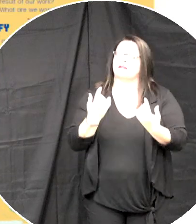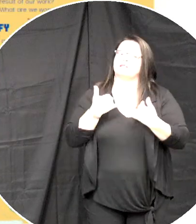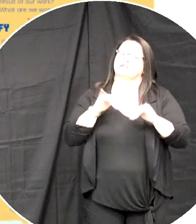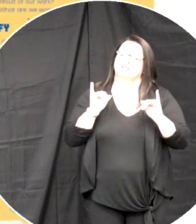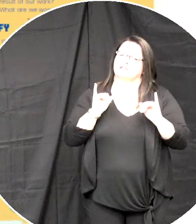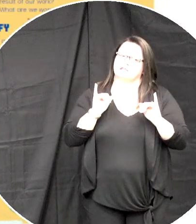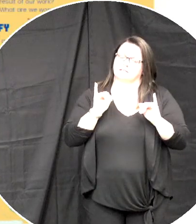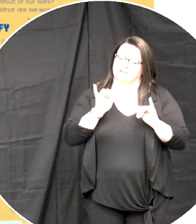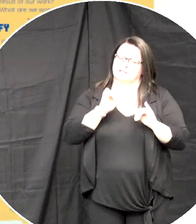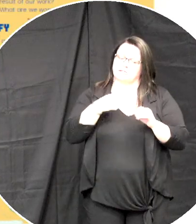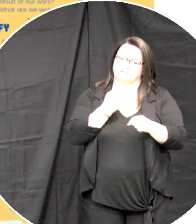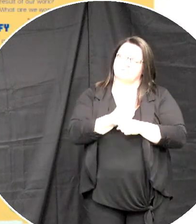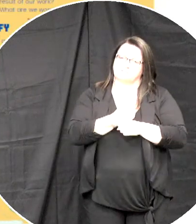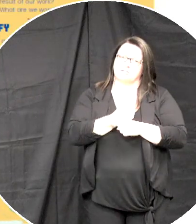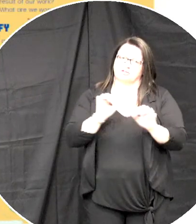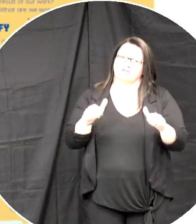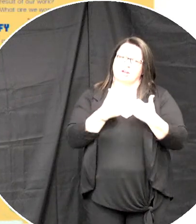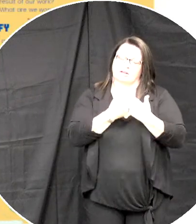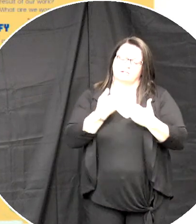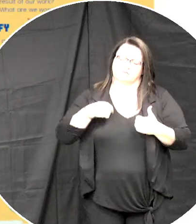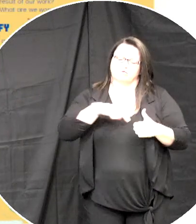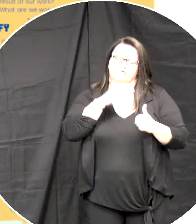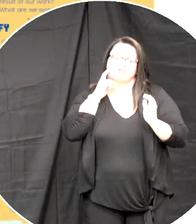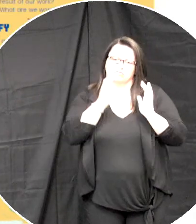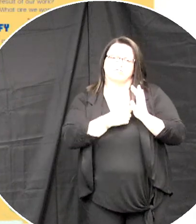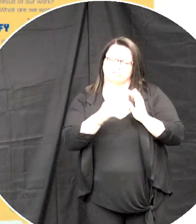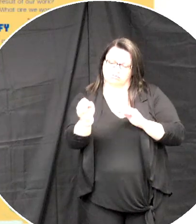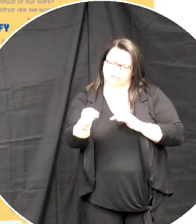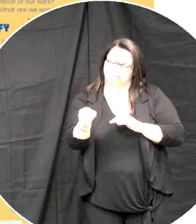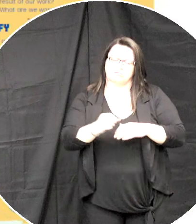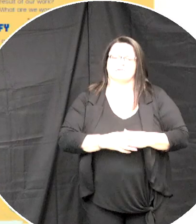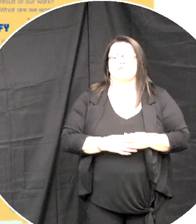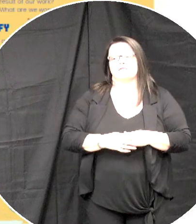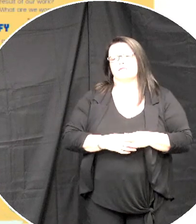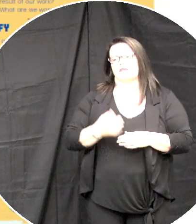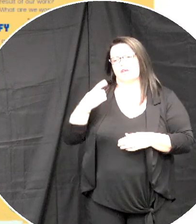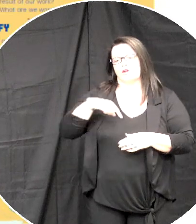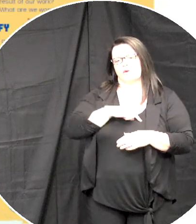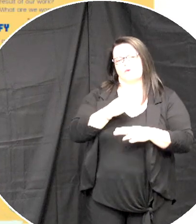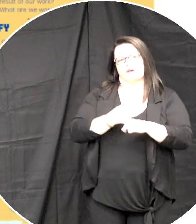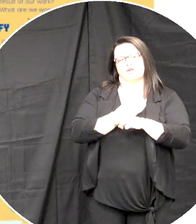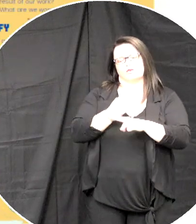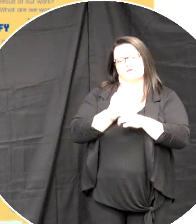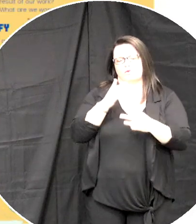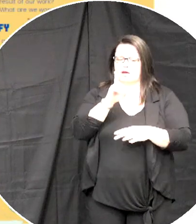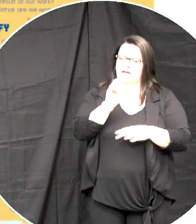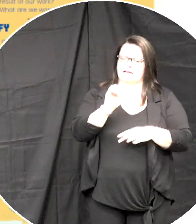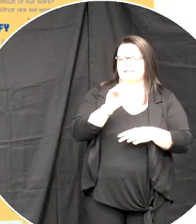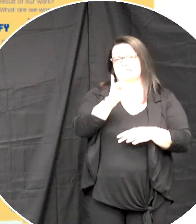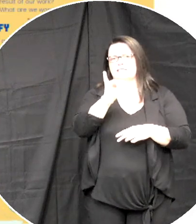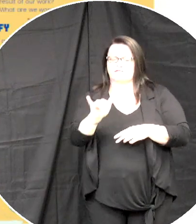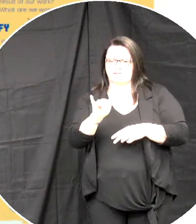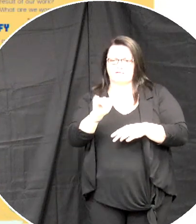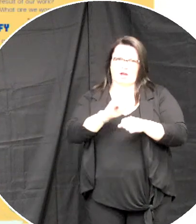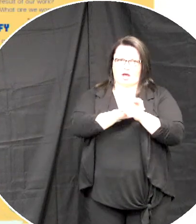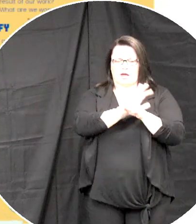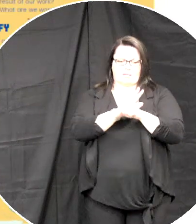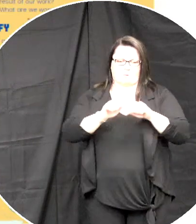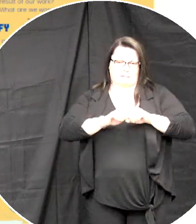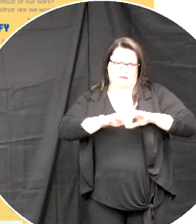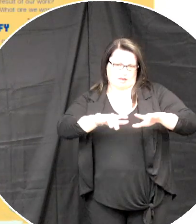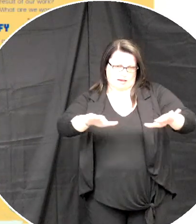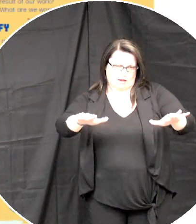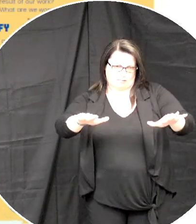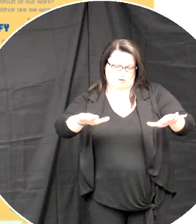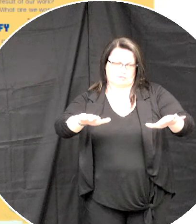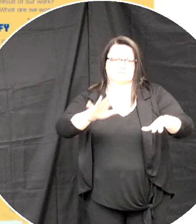and we acknowledge that. And we used the Defy Pandemic Gravity article to design the May Collaboration